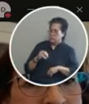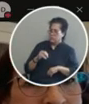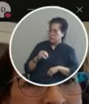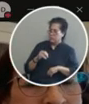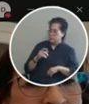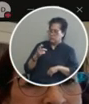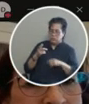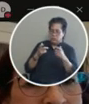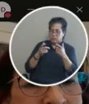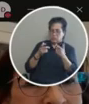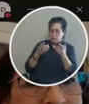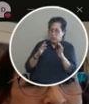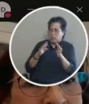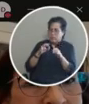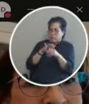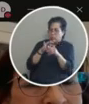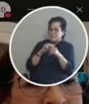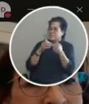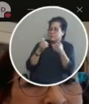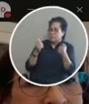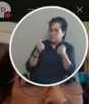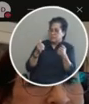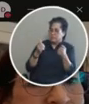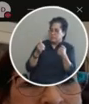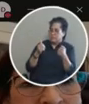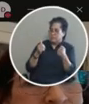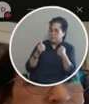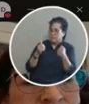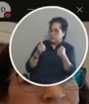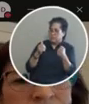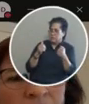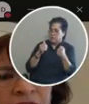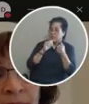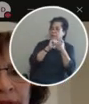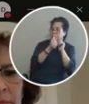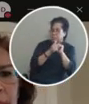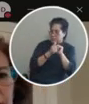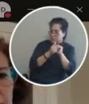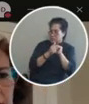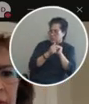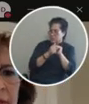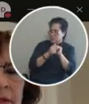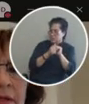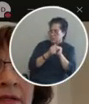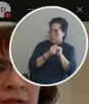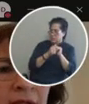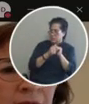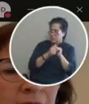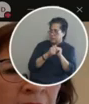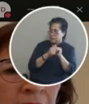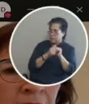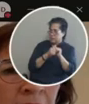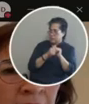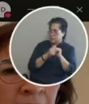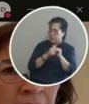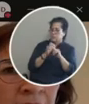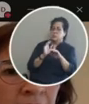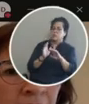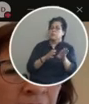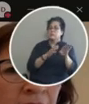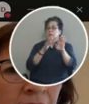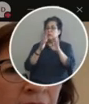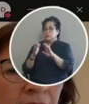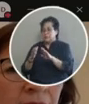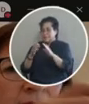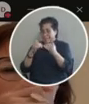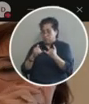council just voted on those 2 separately, ma'am. On the amendments. They voted on, yes, you all voted on the amendments. So now we have to vote on